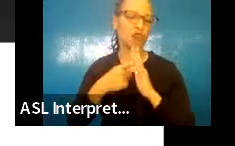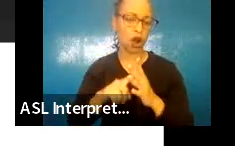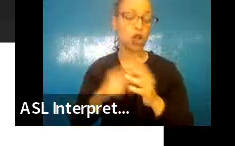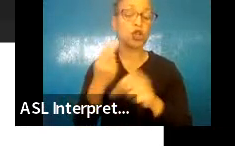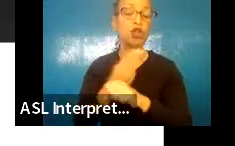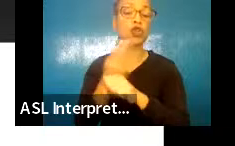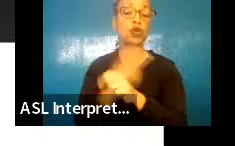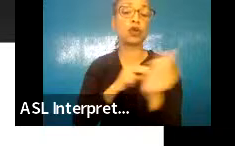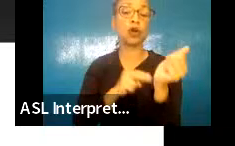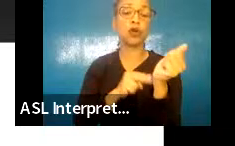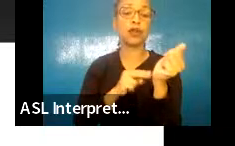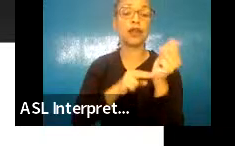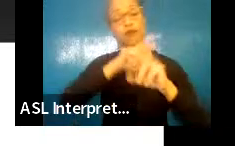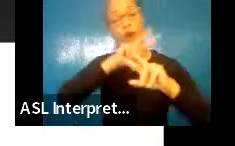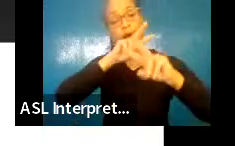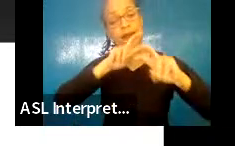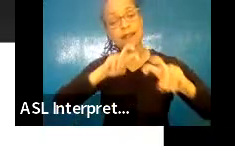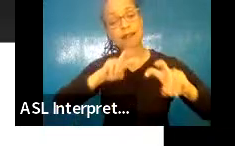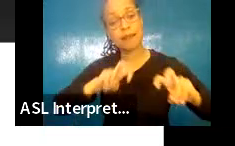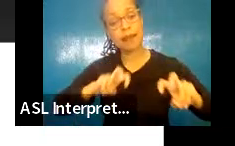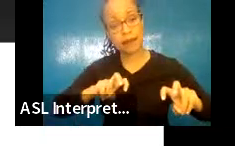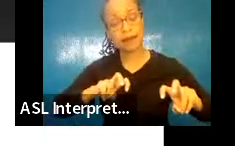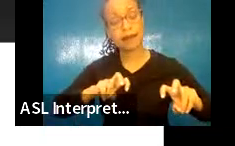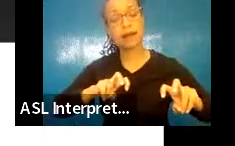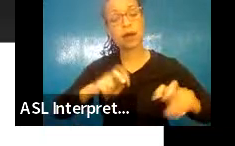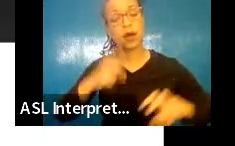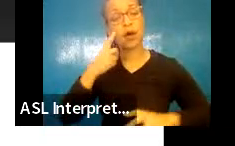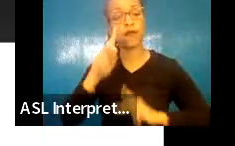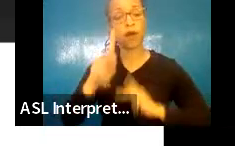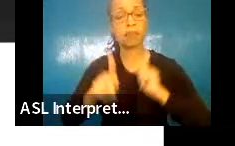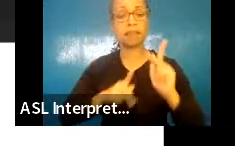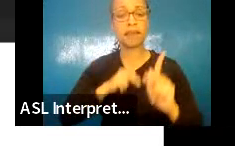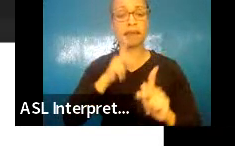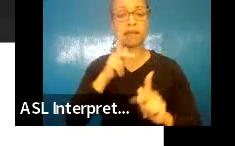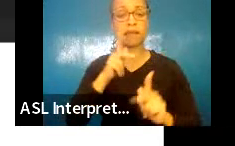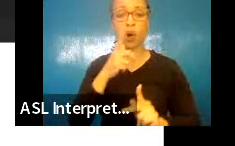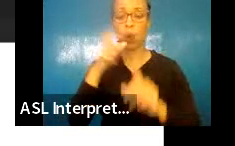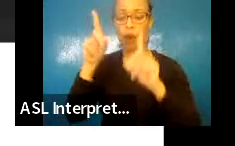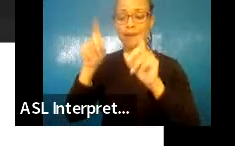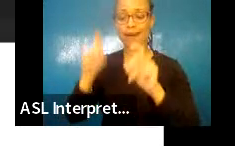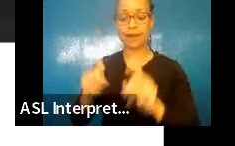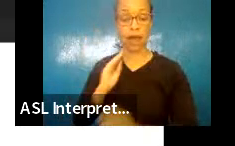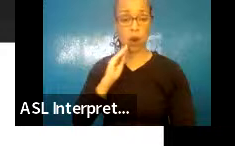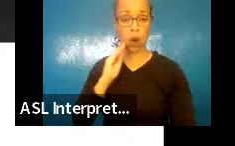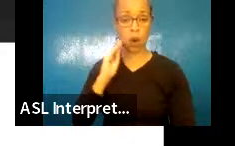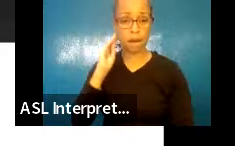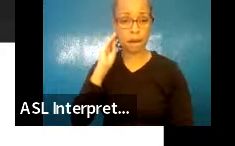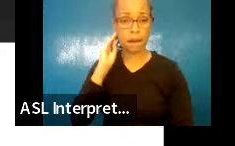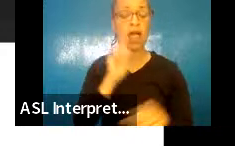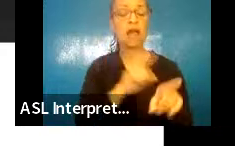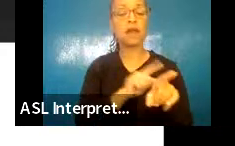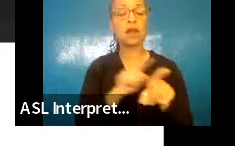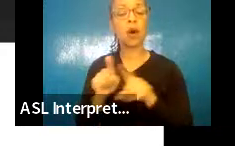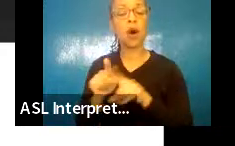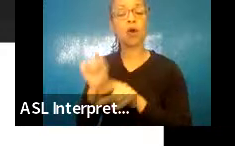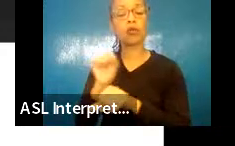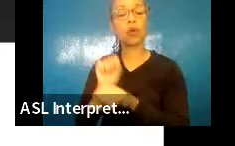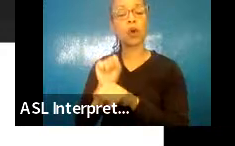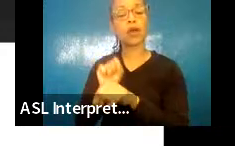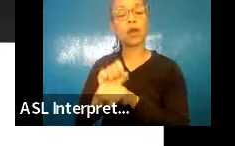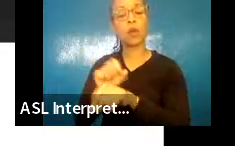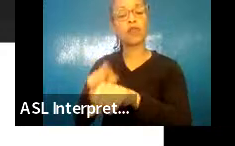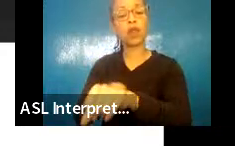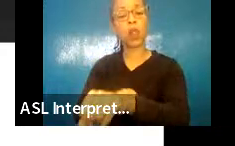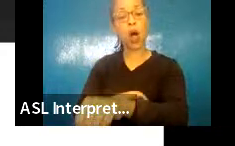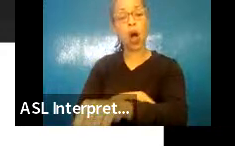to do some assessments of cases, especially for people who are testing at home. We're also working with our long-term care